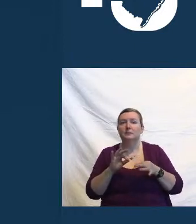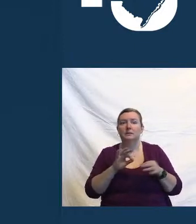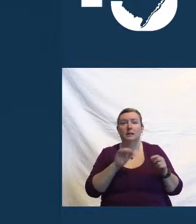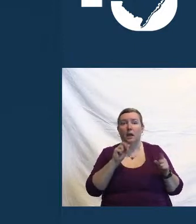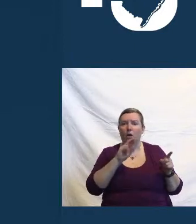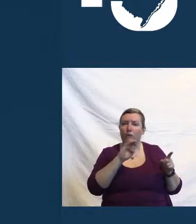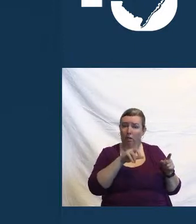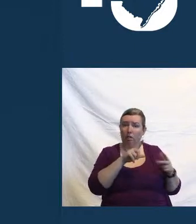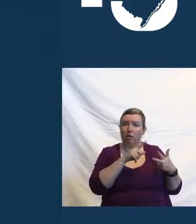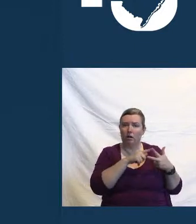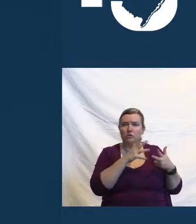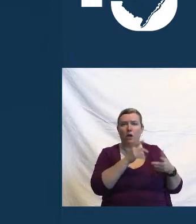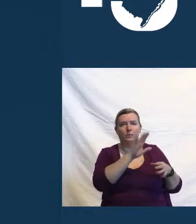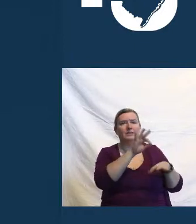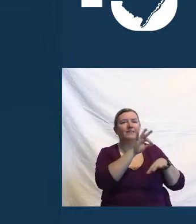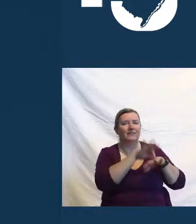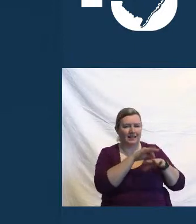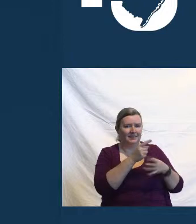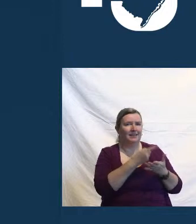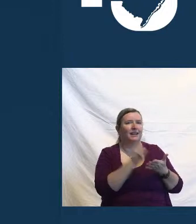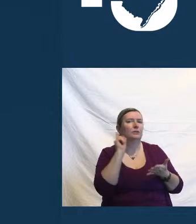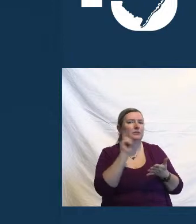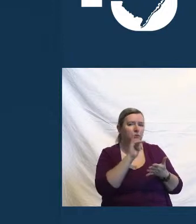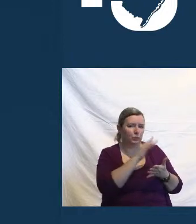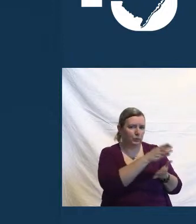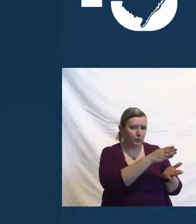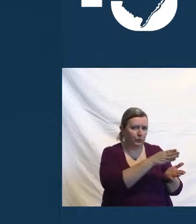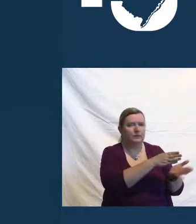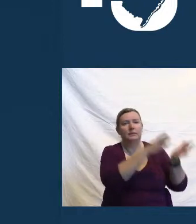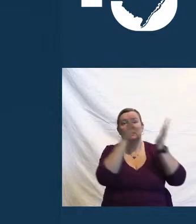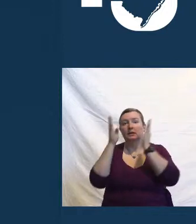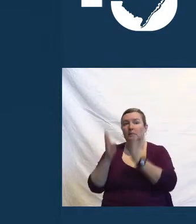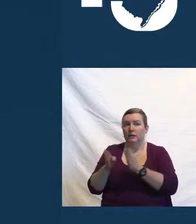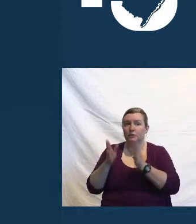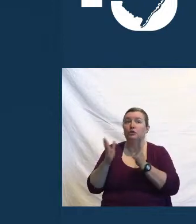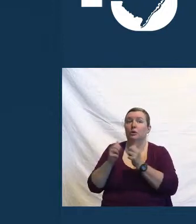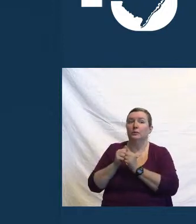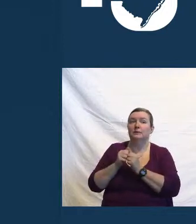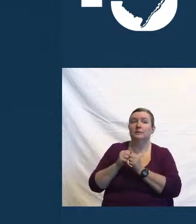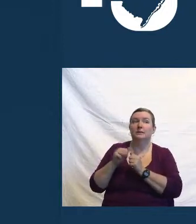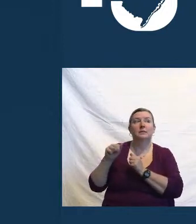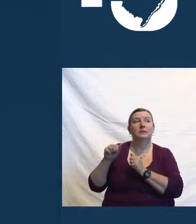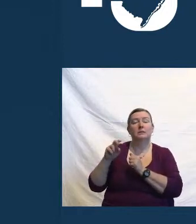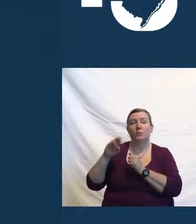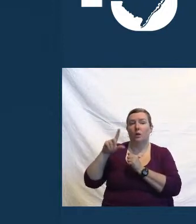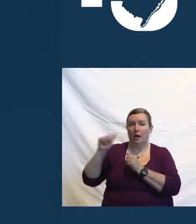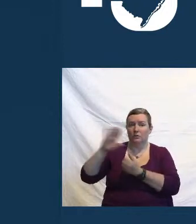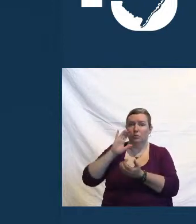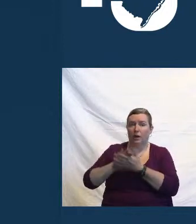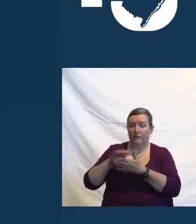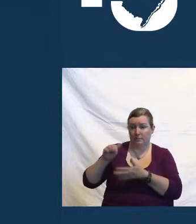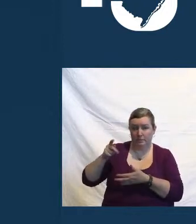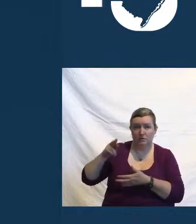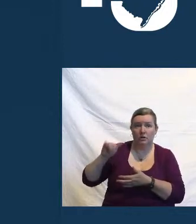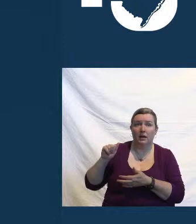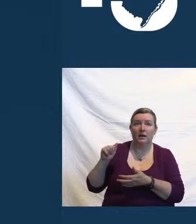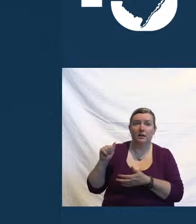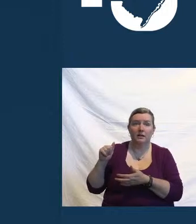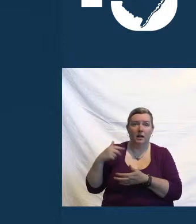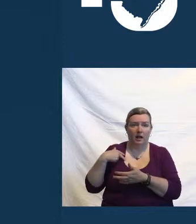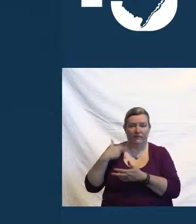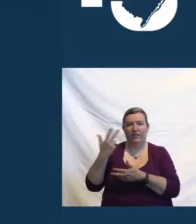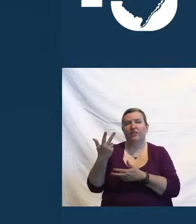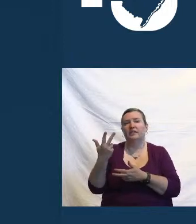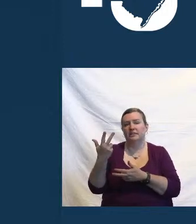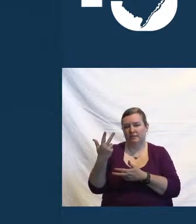Nick left behind his wife, Patricia, again, with whom I had the great honor of speaking, and 3 children. Thomas is in Piscataway, Michelle in Jersey